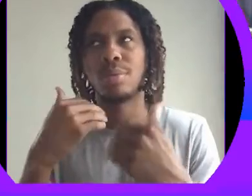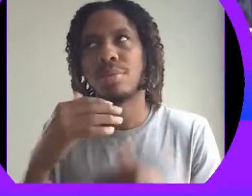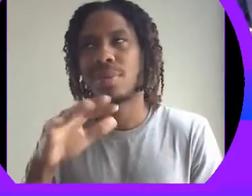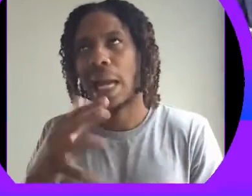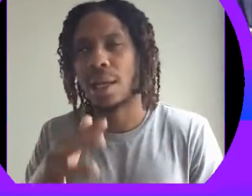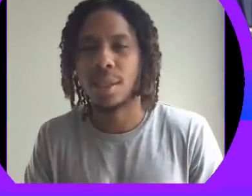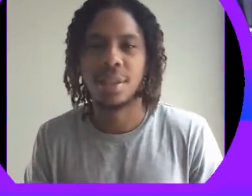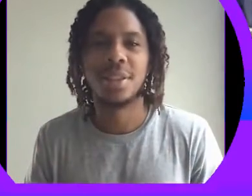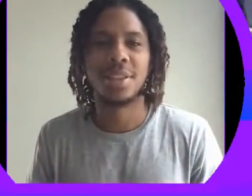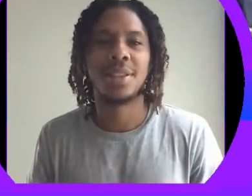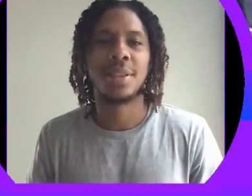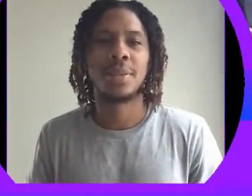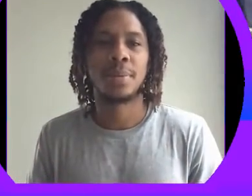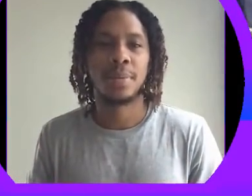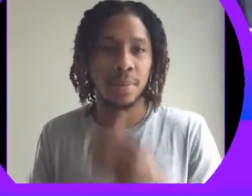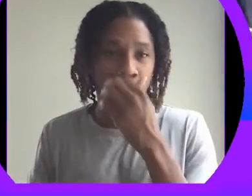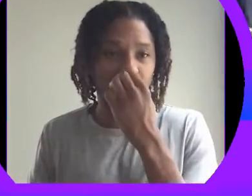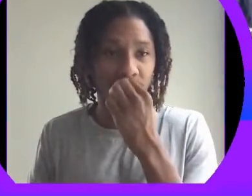time-ish.